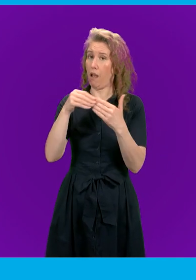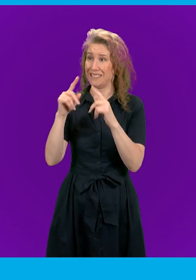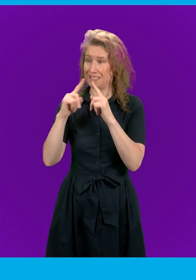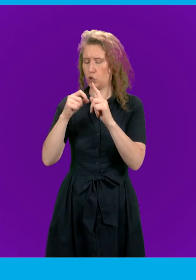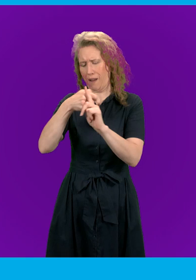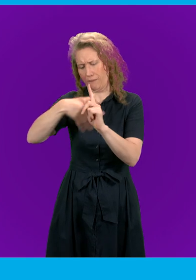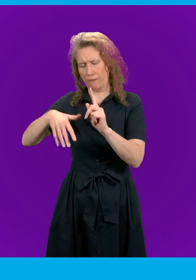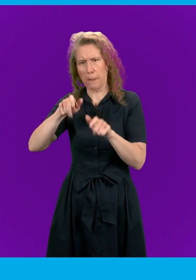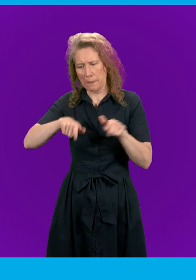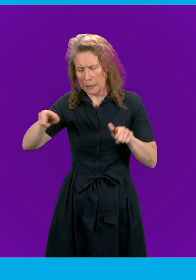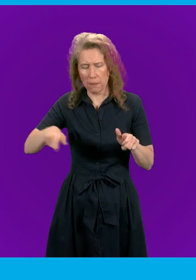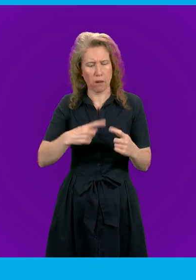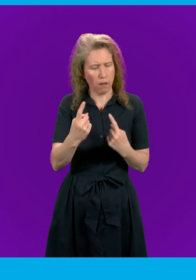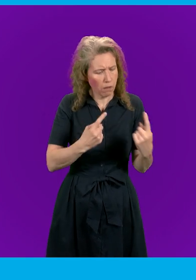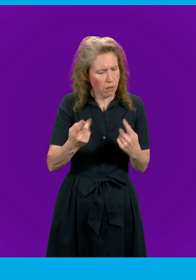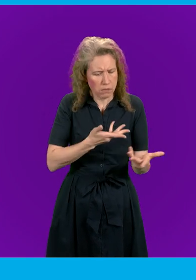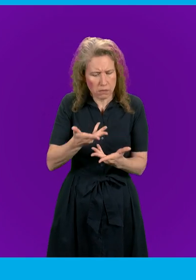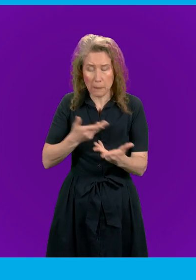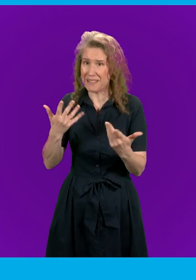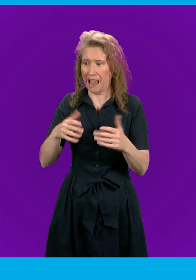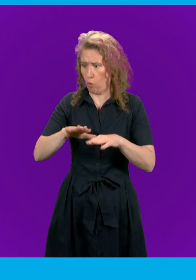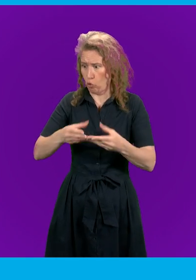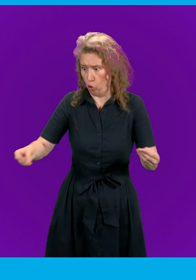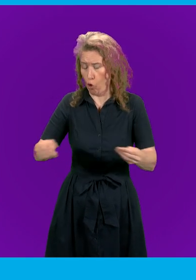kind of field things from students. So I do think there's an